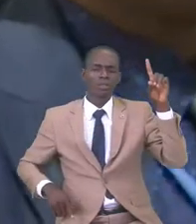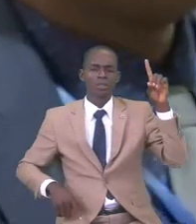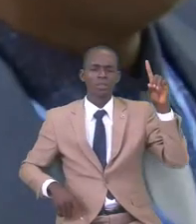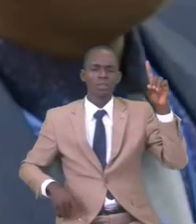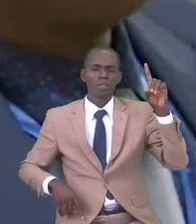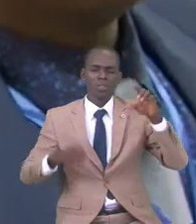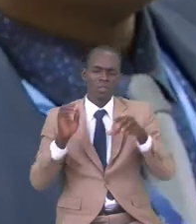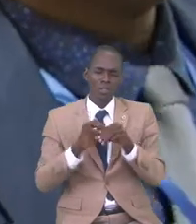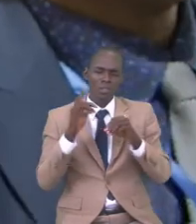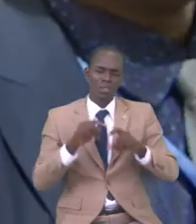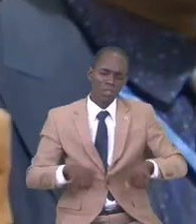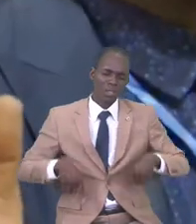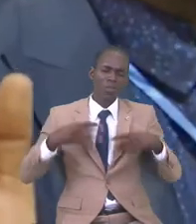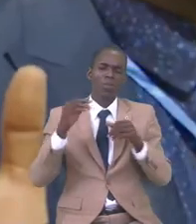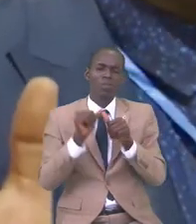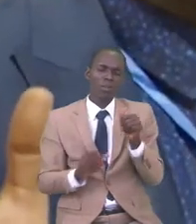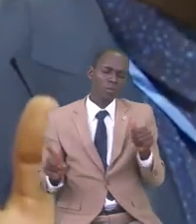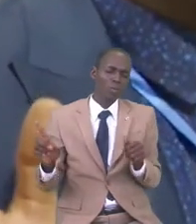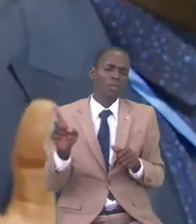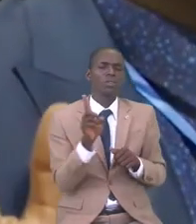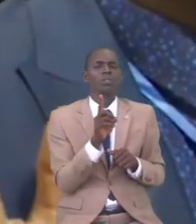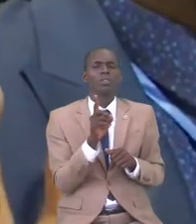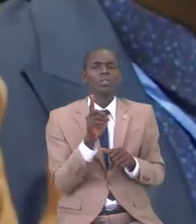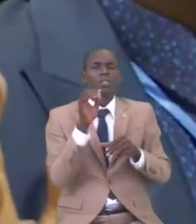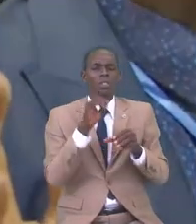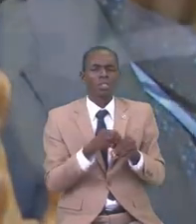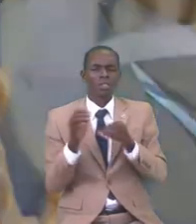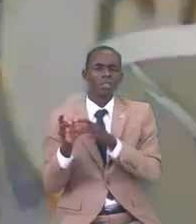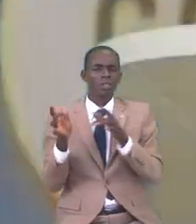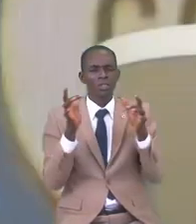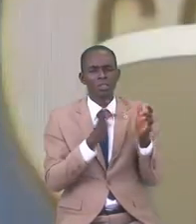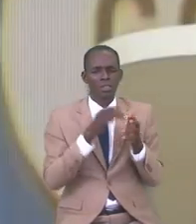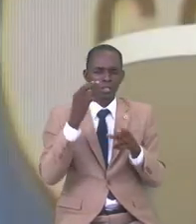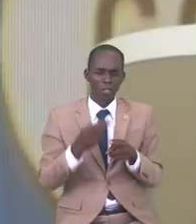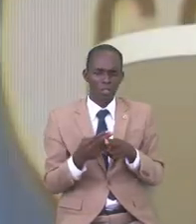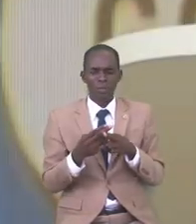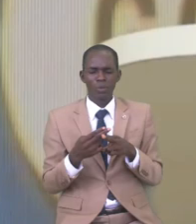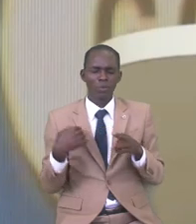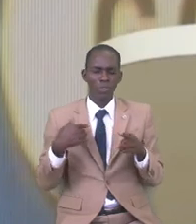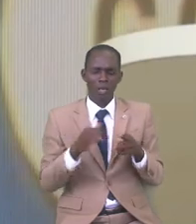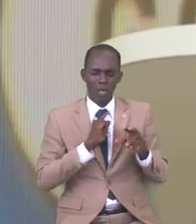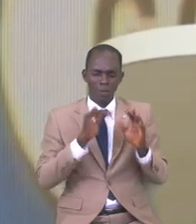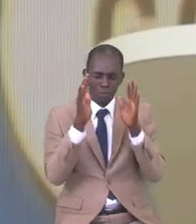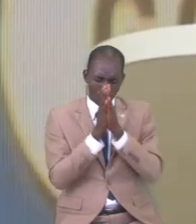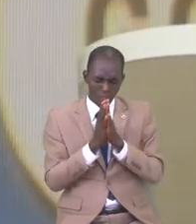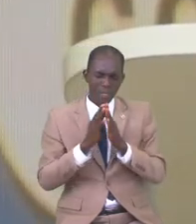the life of everyone. In Jesus' name, I pray.